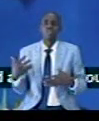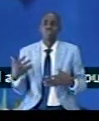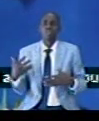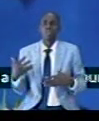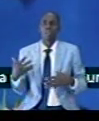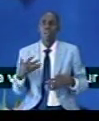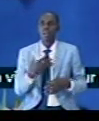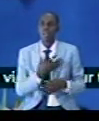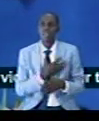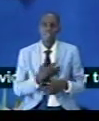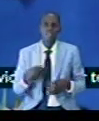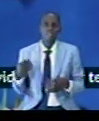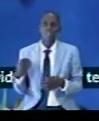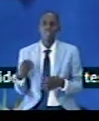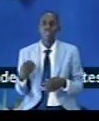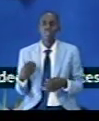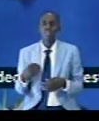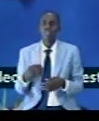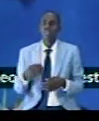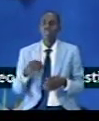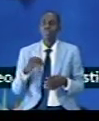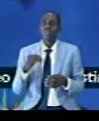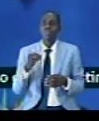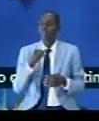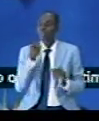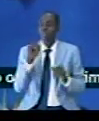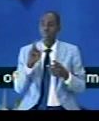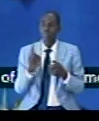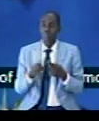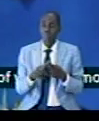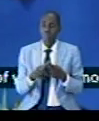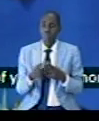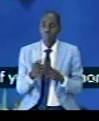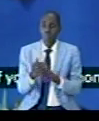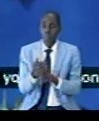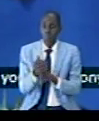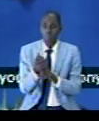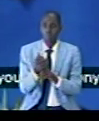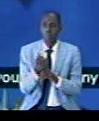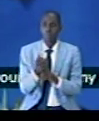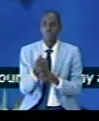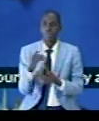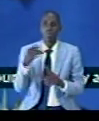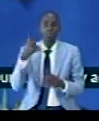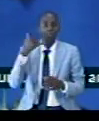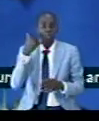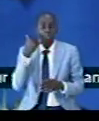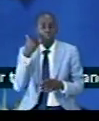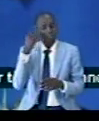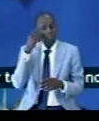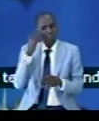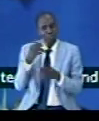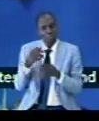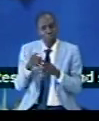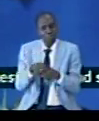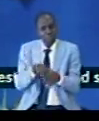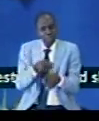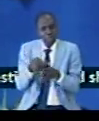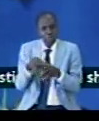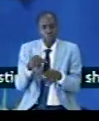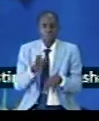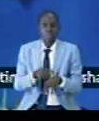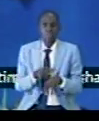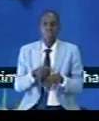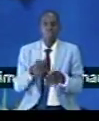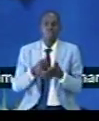was unable to hold even my smartphone for some seconds. I began to begin to feel pains. I was unable to wash,